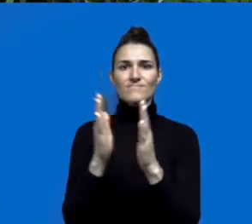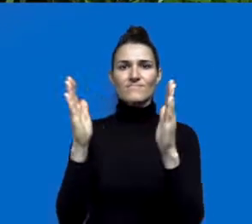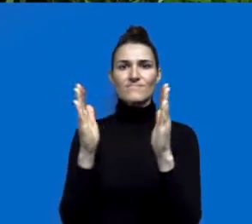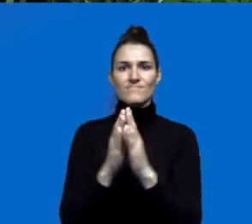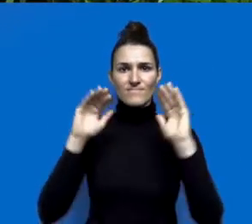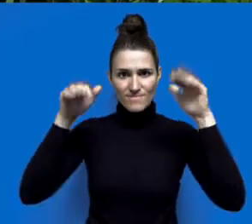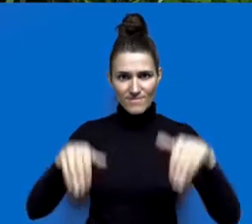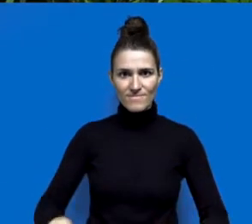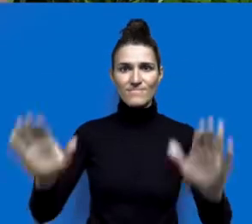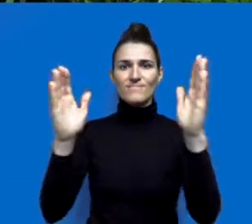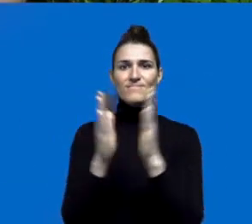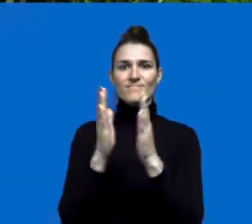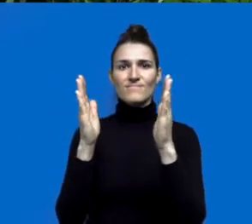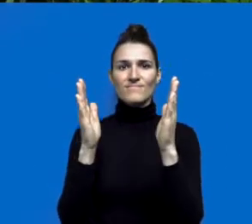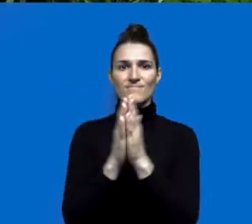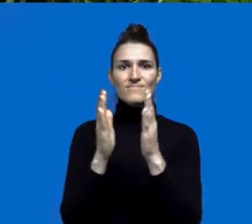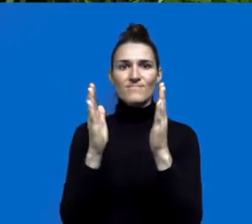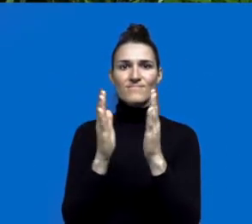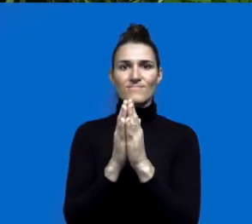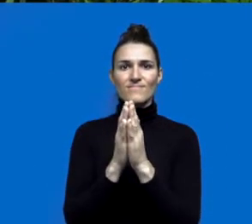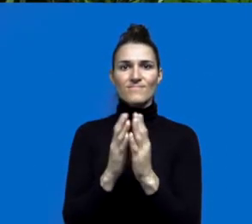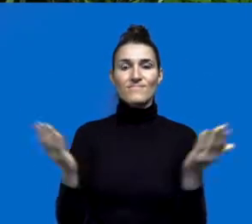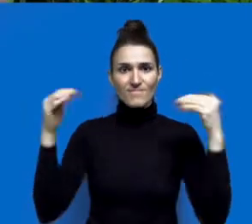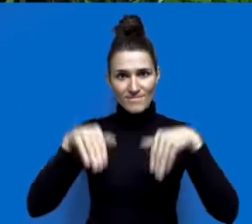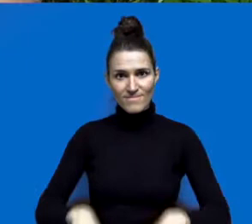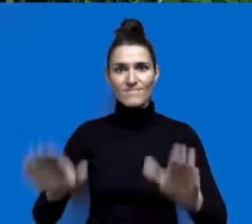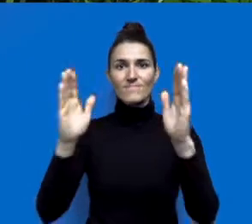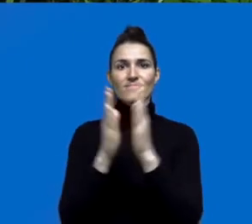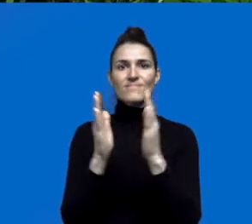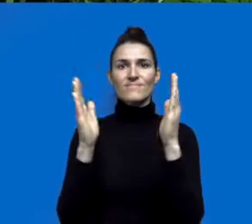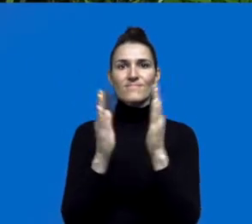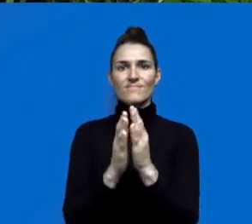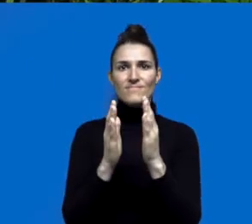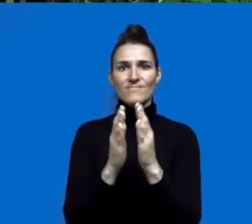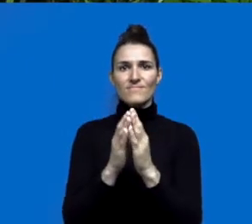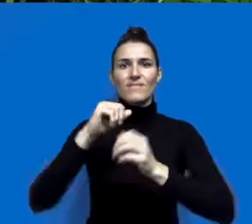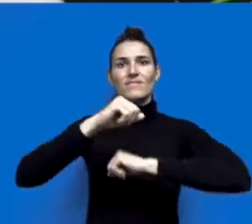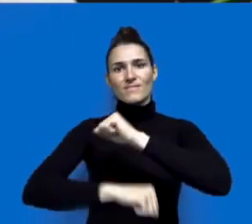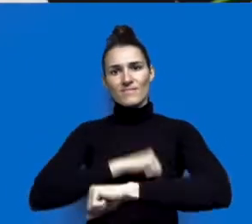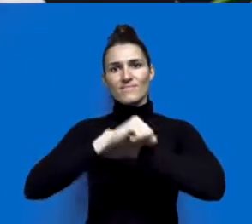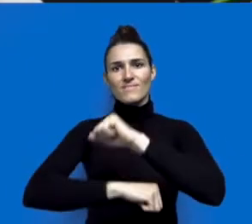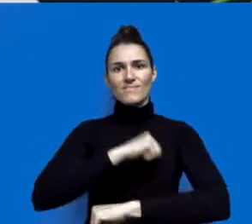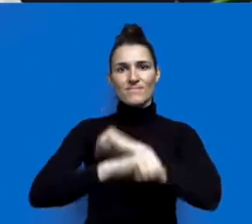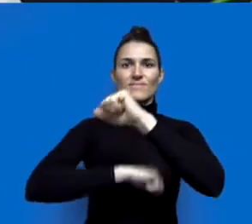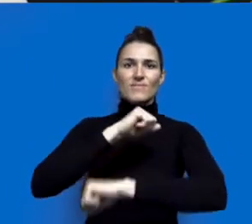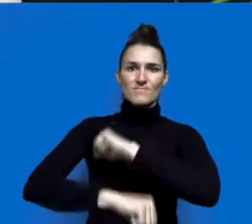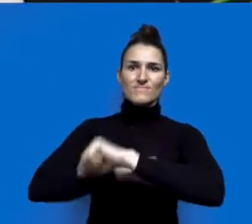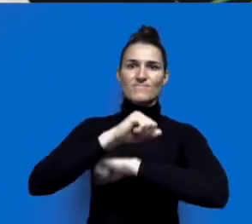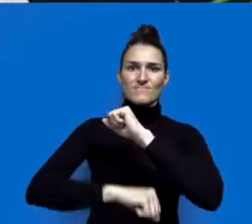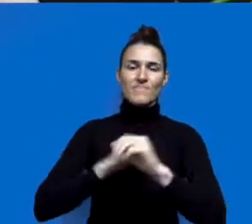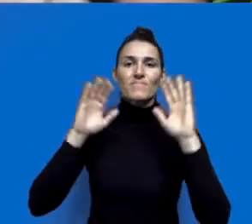ram sam sam, a ram sam sam, a ram sam sam. Gooly,